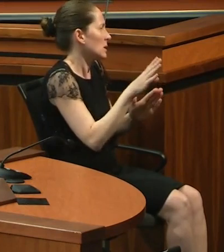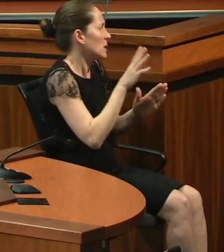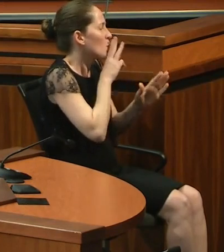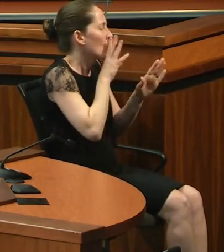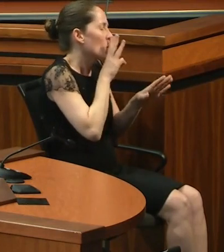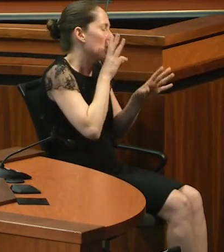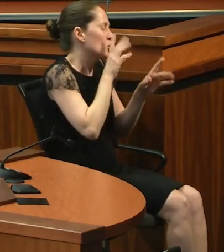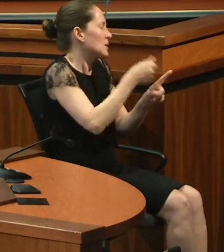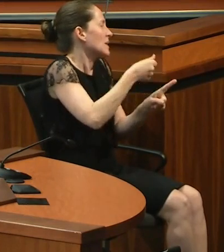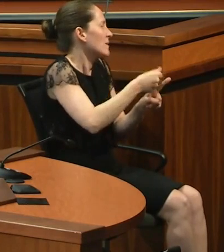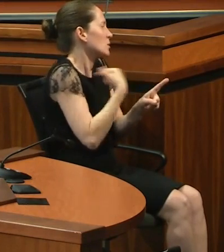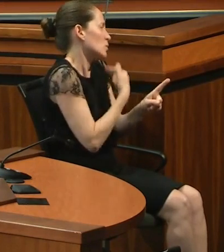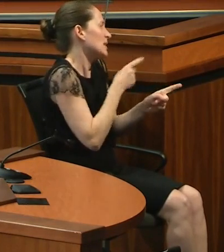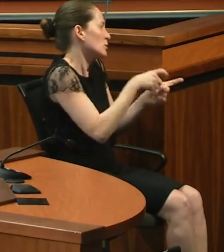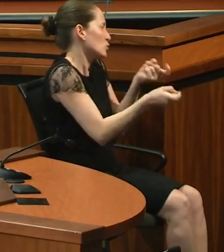be occurring as well.